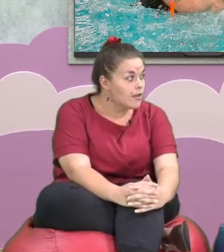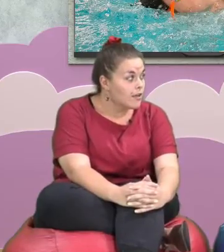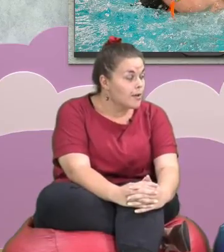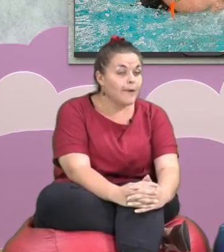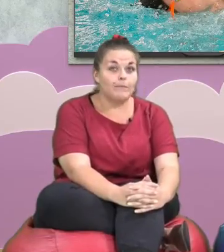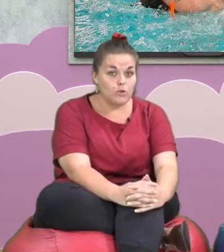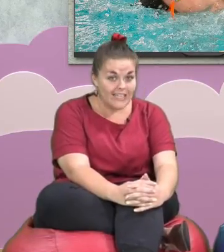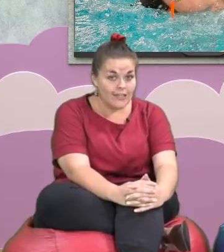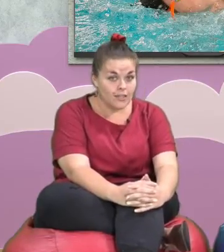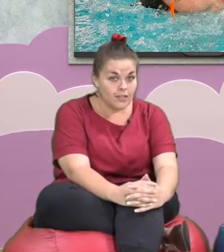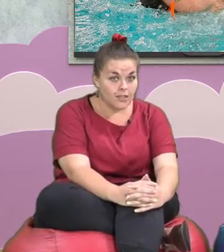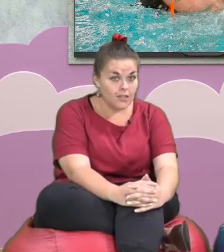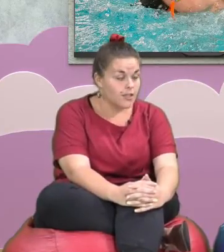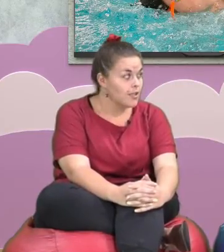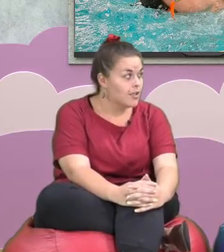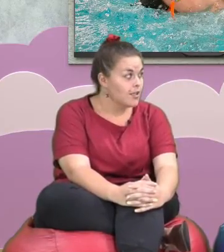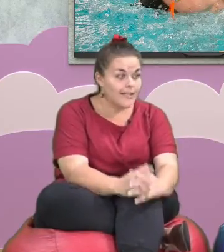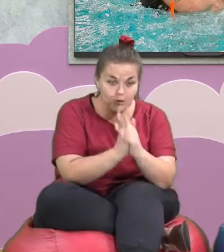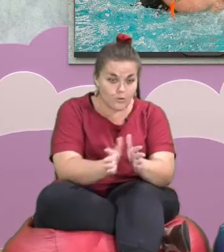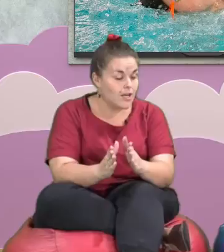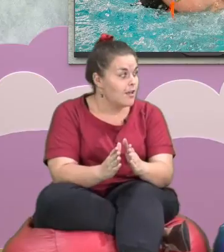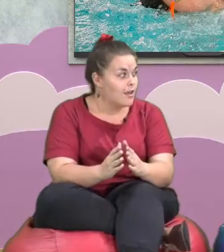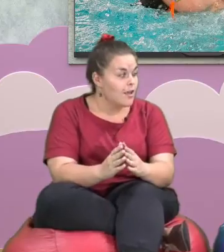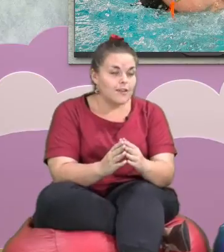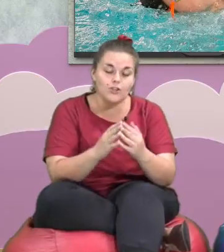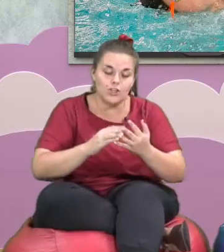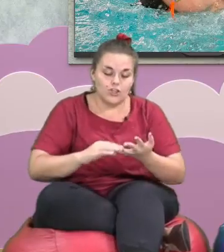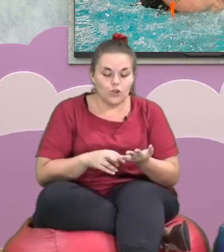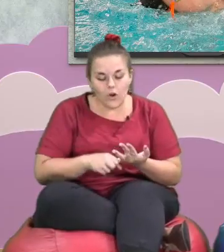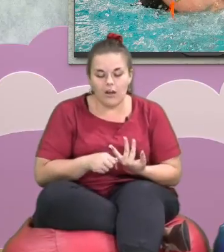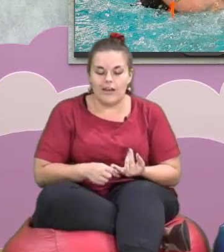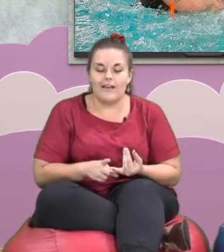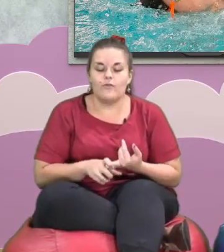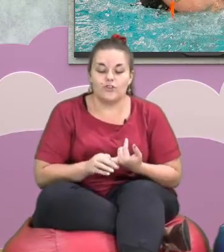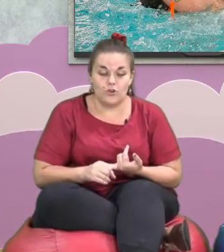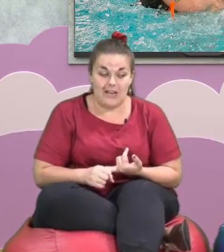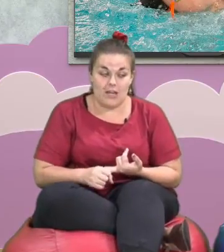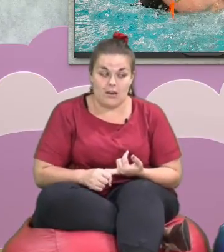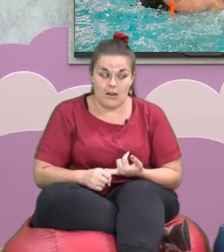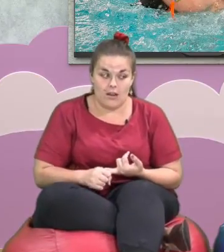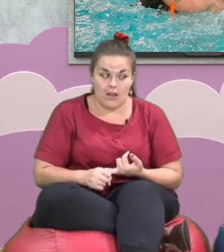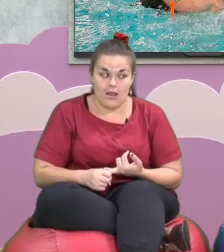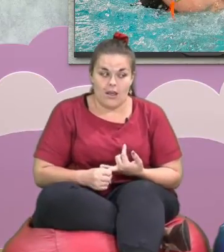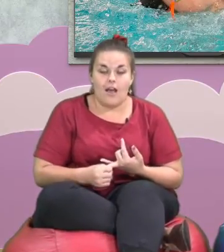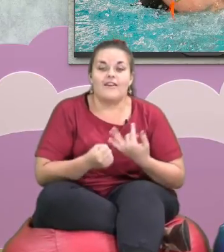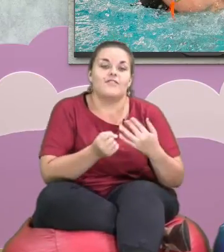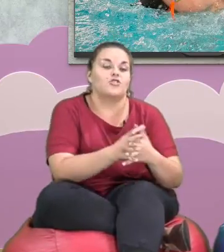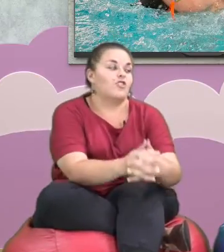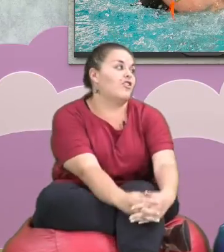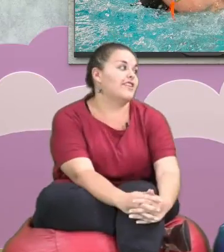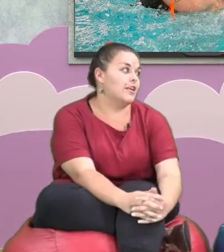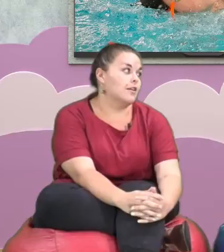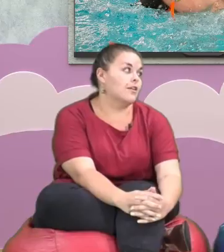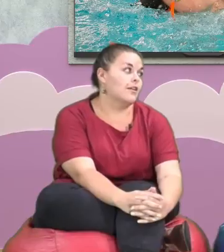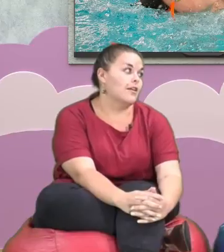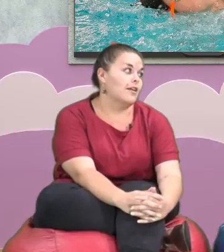van yoghurt. Met muesli? Ja. Net so? Net so. Die chocolade een of die strawberry een? Strawberry. Ek hou van die